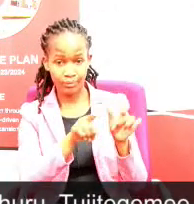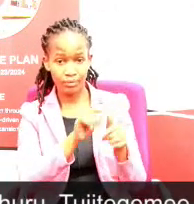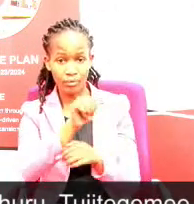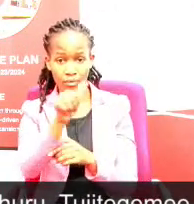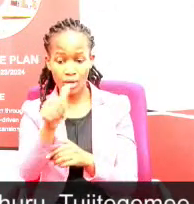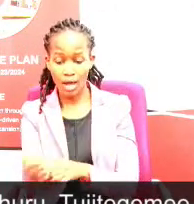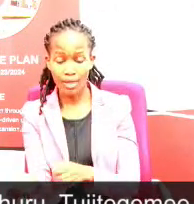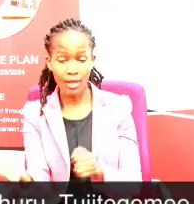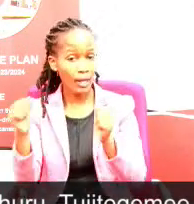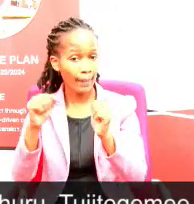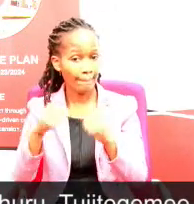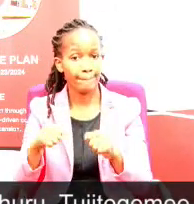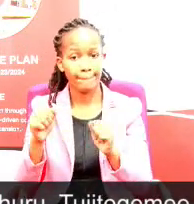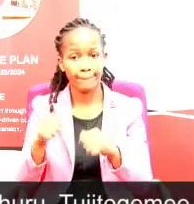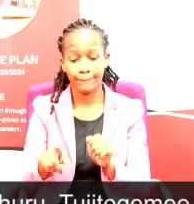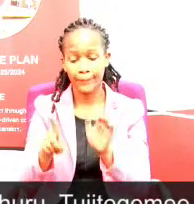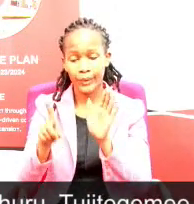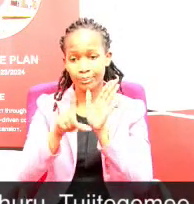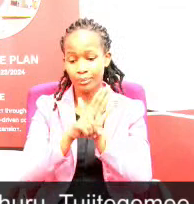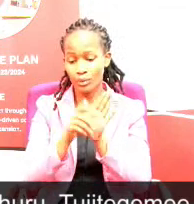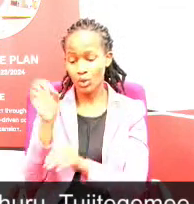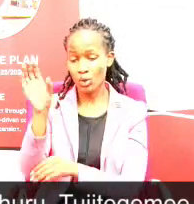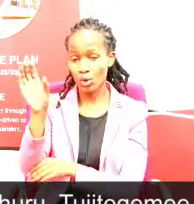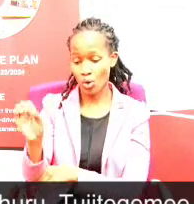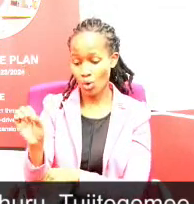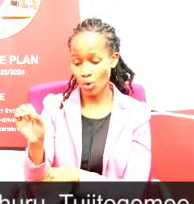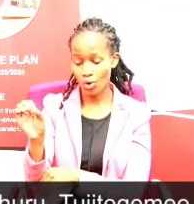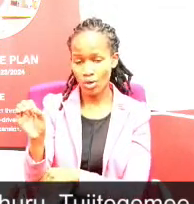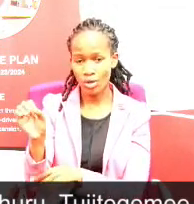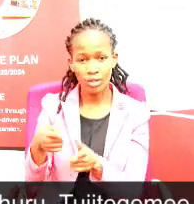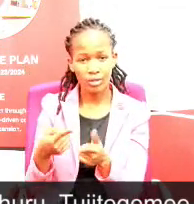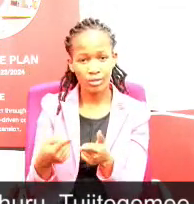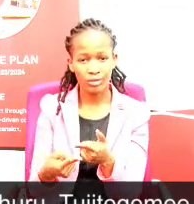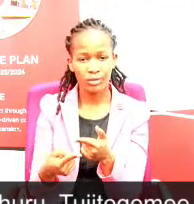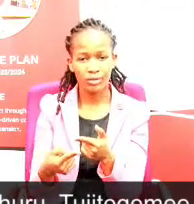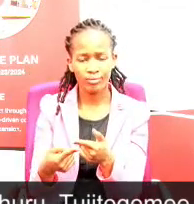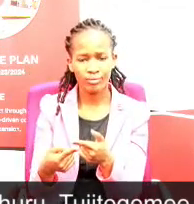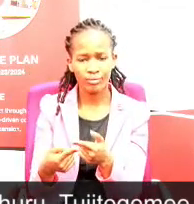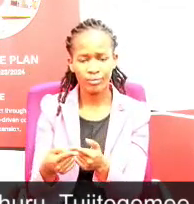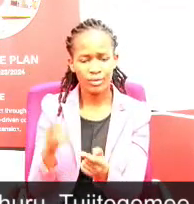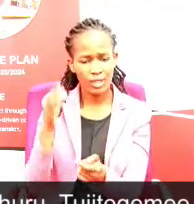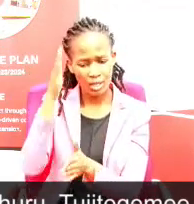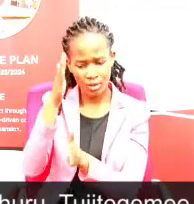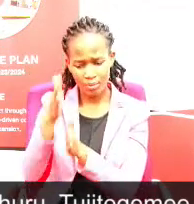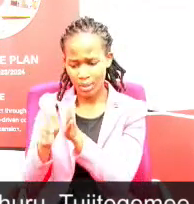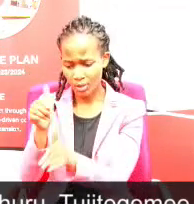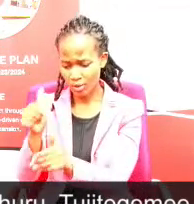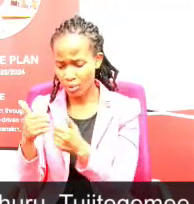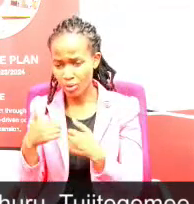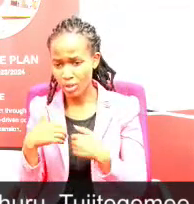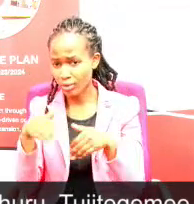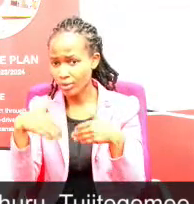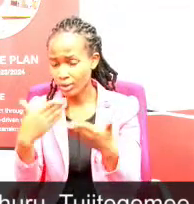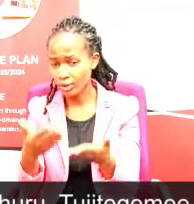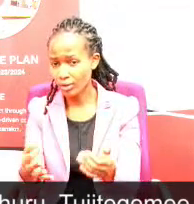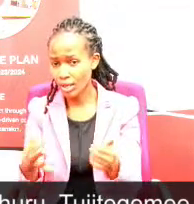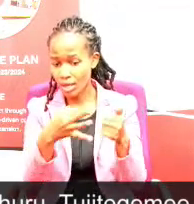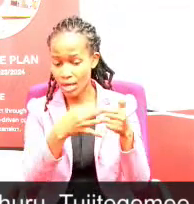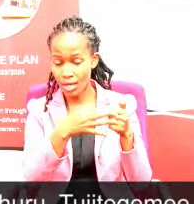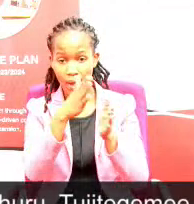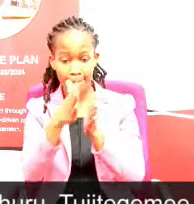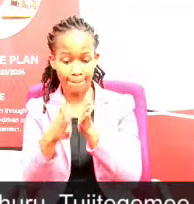other enabling legislation. So the external context in which we are going to be delivering the 8th corporate